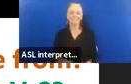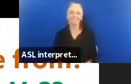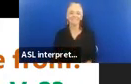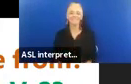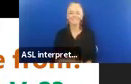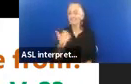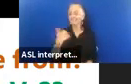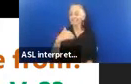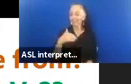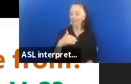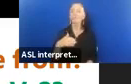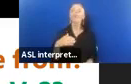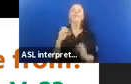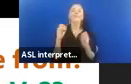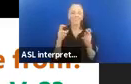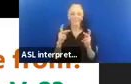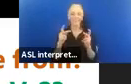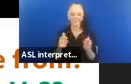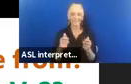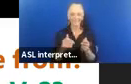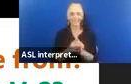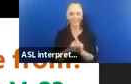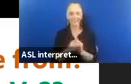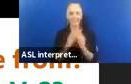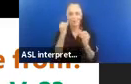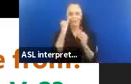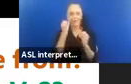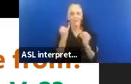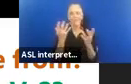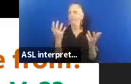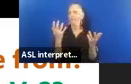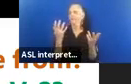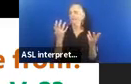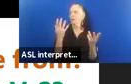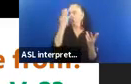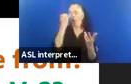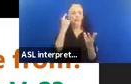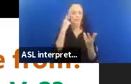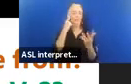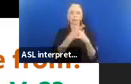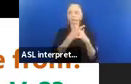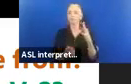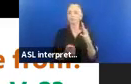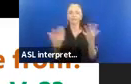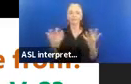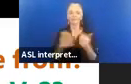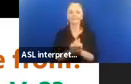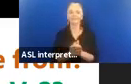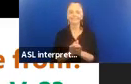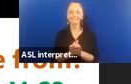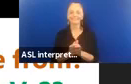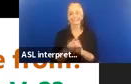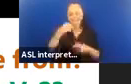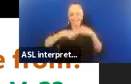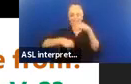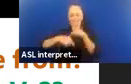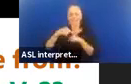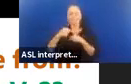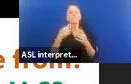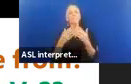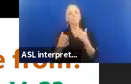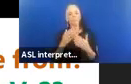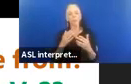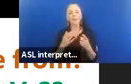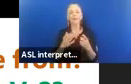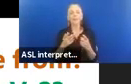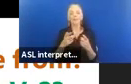Wow, folks can hear me now. Okay, I have no idea where I wasn't heard, so I'll go back. So everybody should